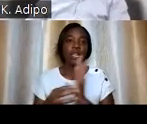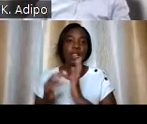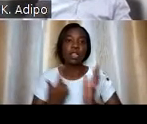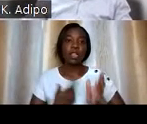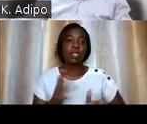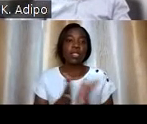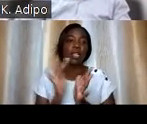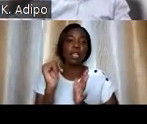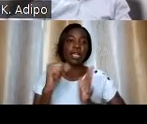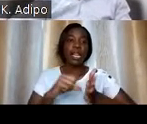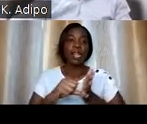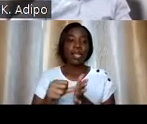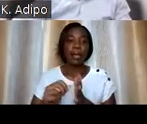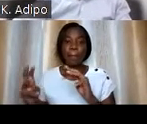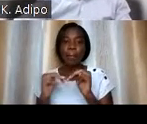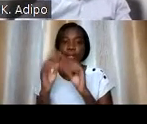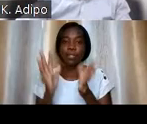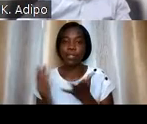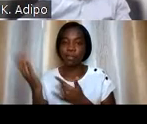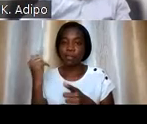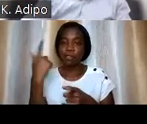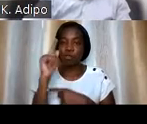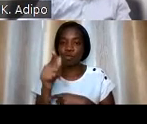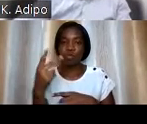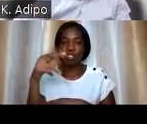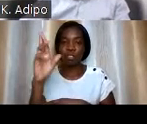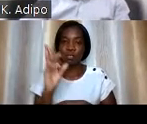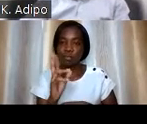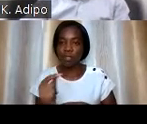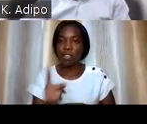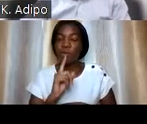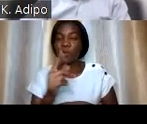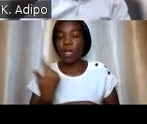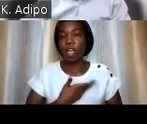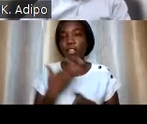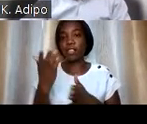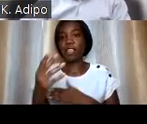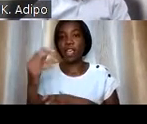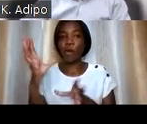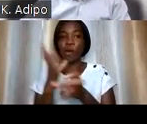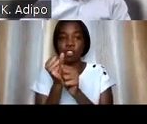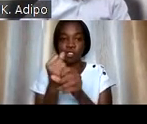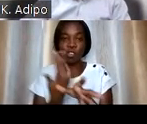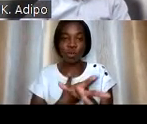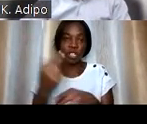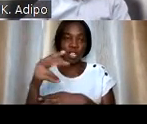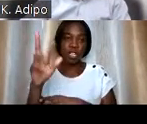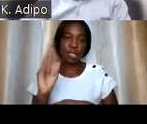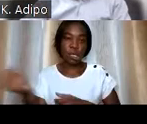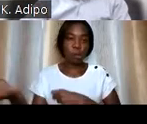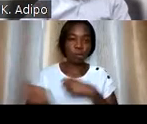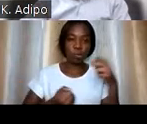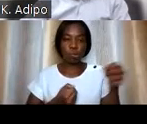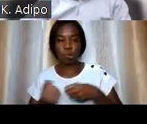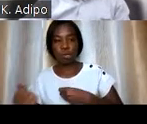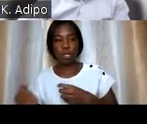managers expect of HR. So here we are in the organization. HR is being pulled by the leaders. HR